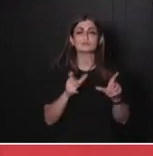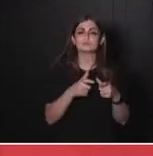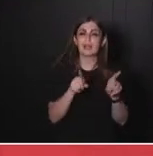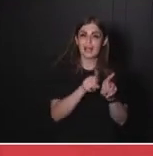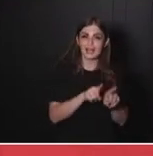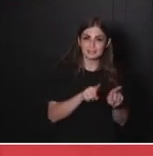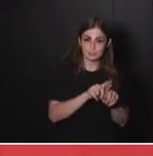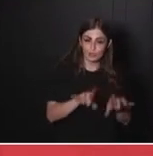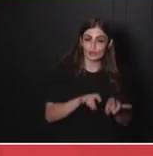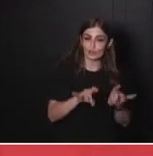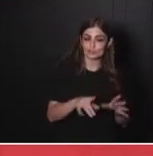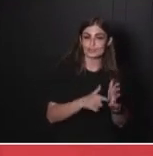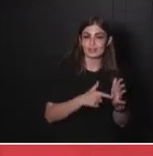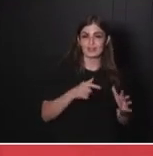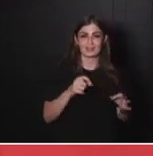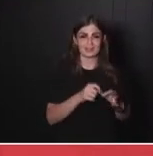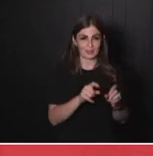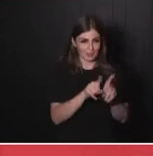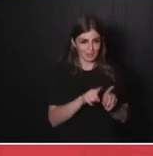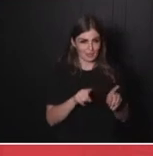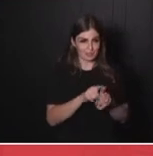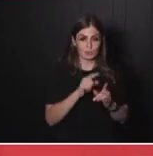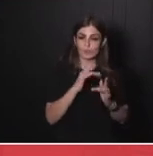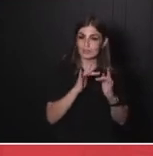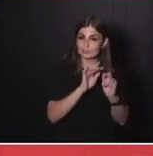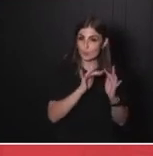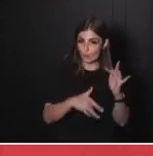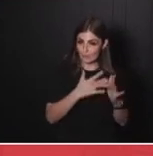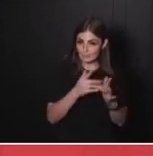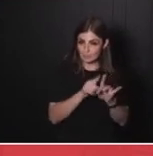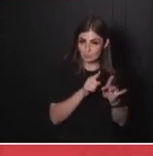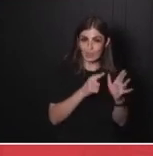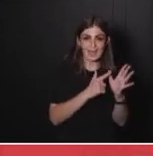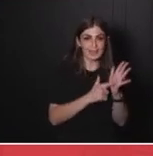is Australian Labor. The website address is